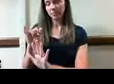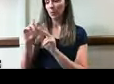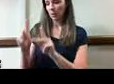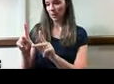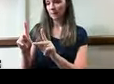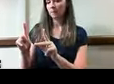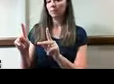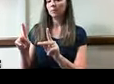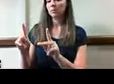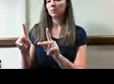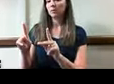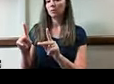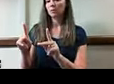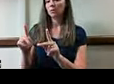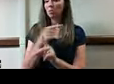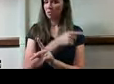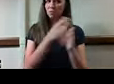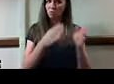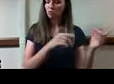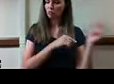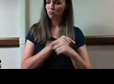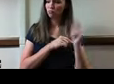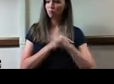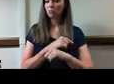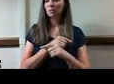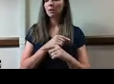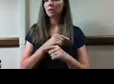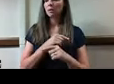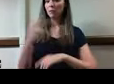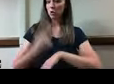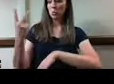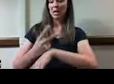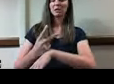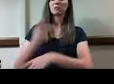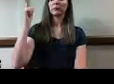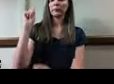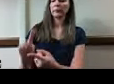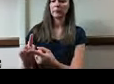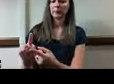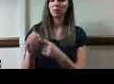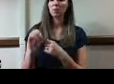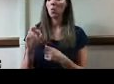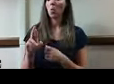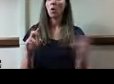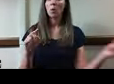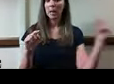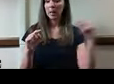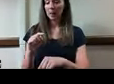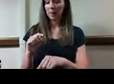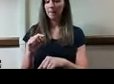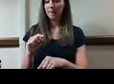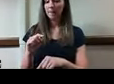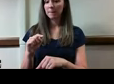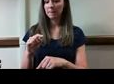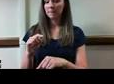make sure that this person is still a part of your life, maybe with less frequent visits. Or when they do come, let's